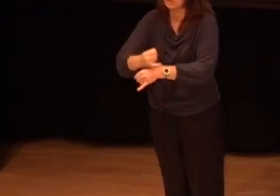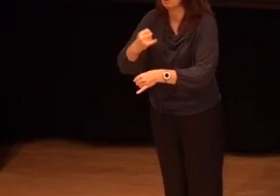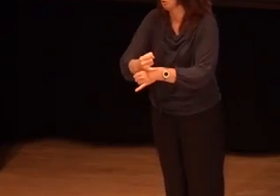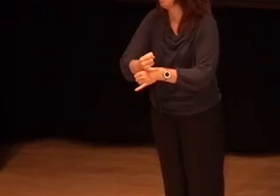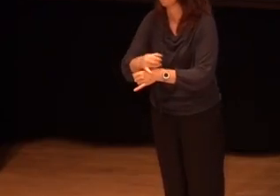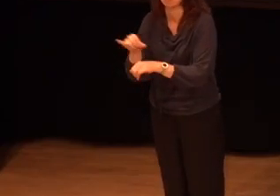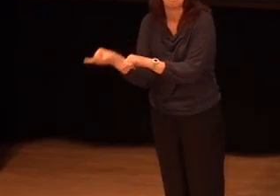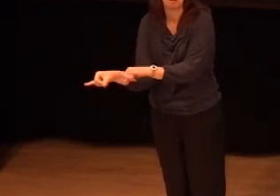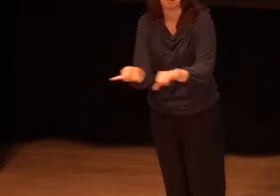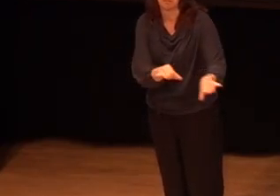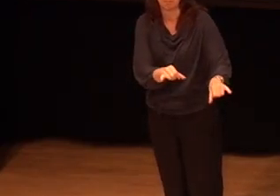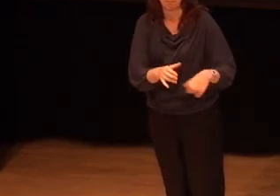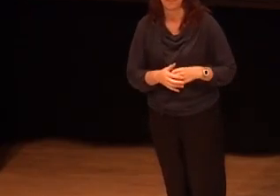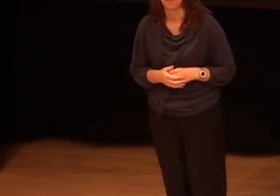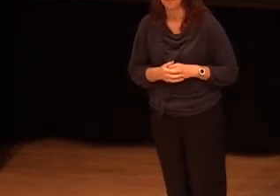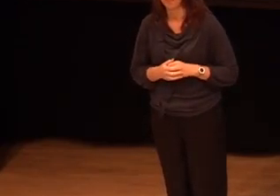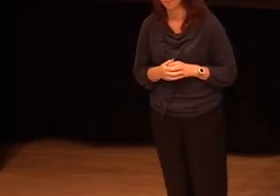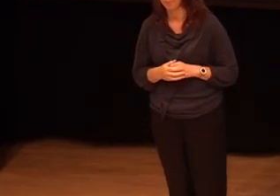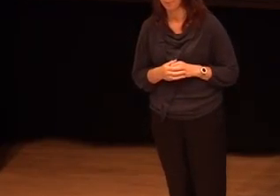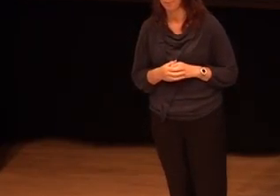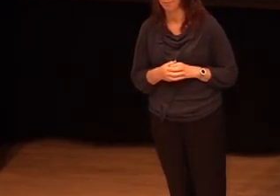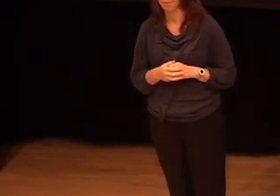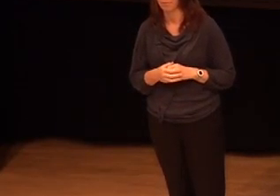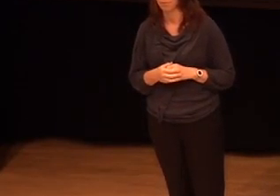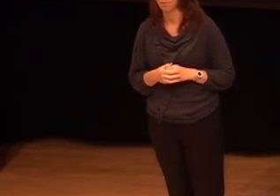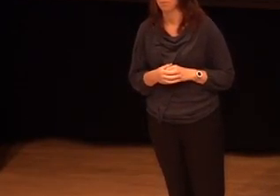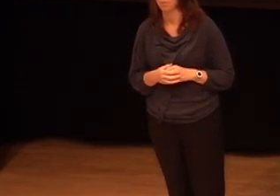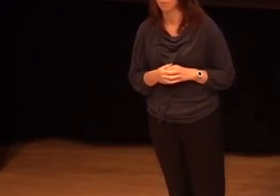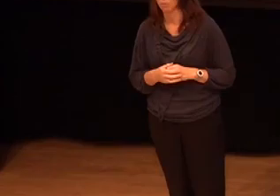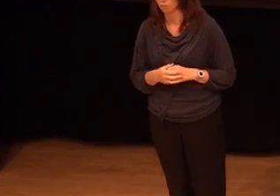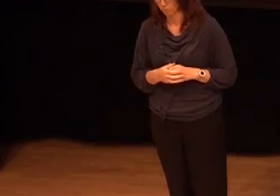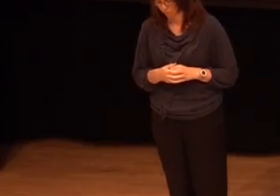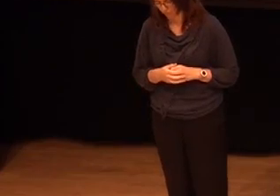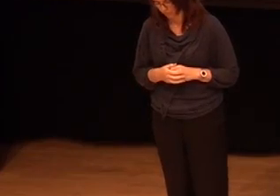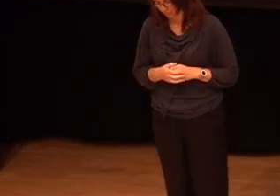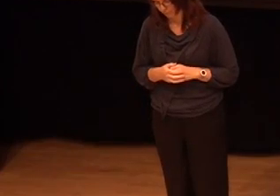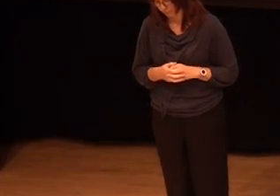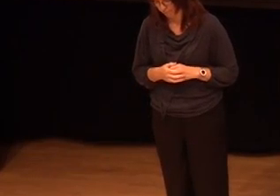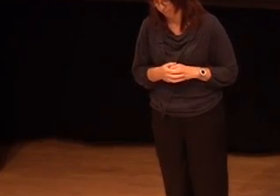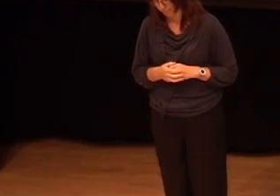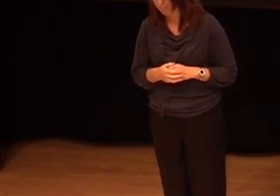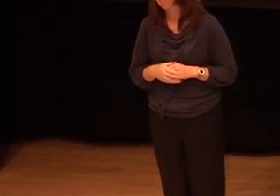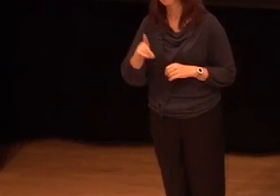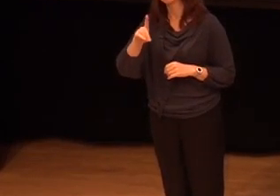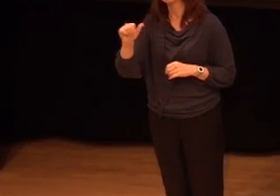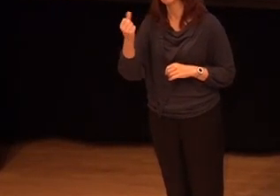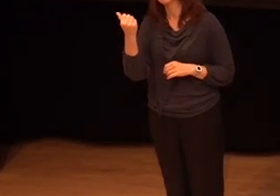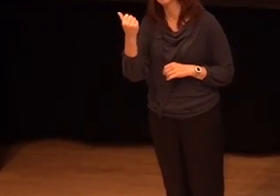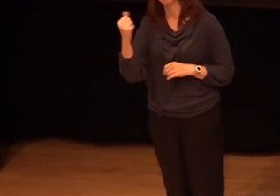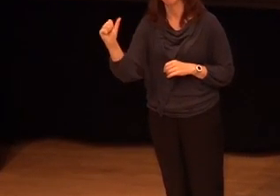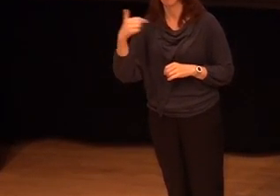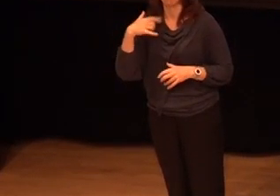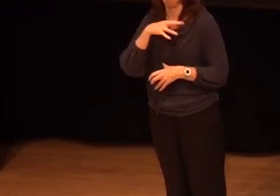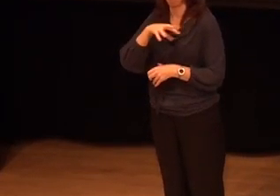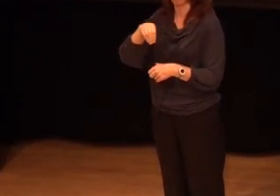common throughout. Now, I became involved with the disability movement in